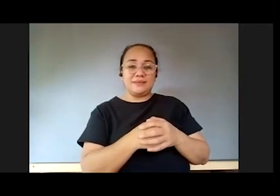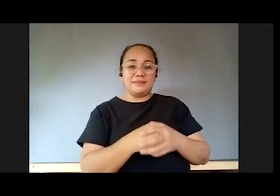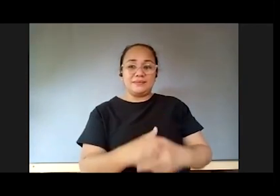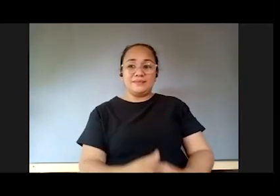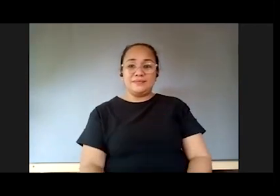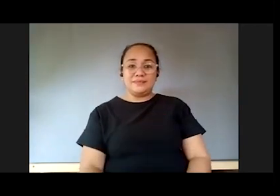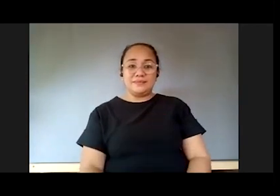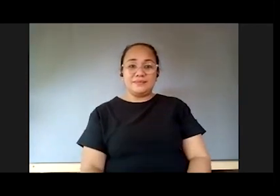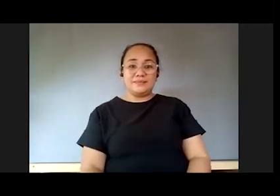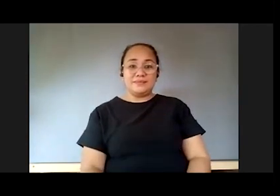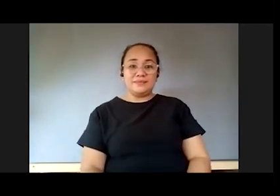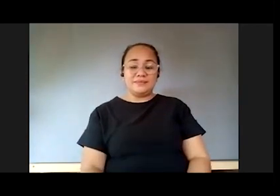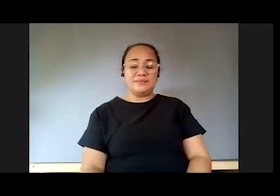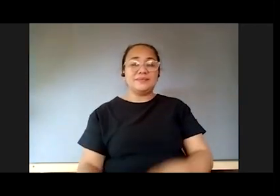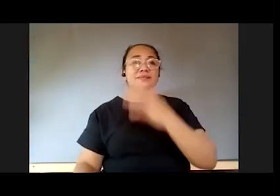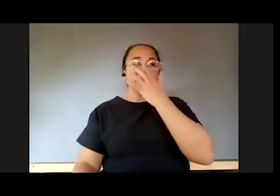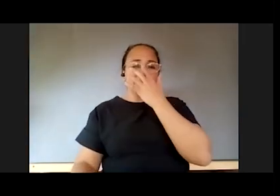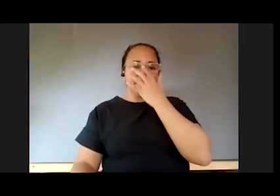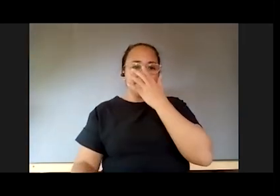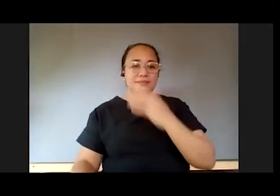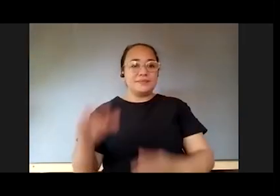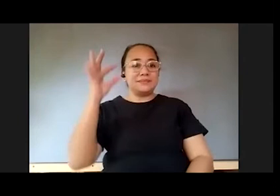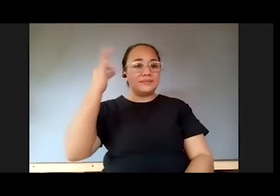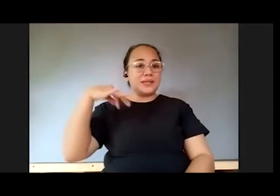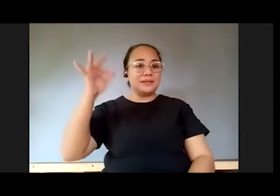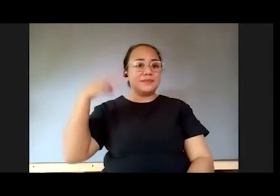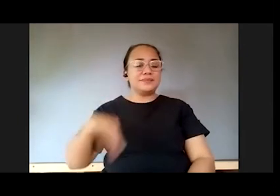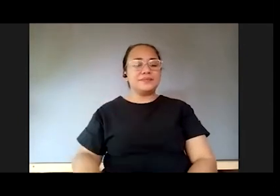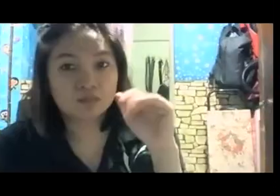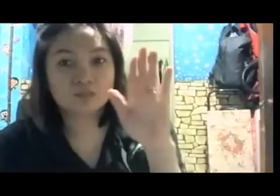Meng has her hand up. Mm-hmm.